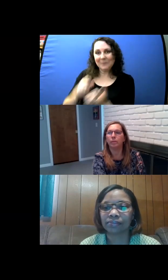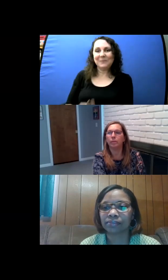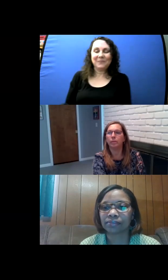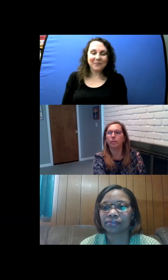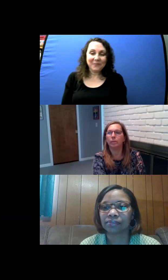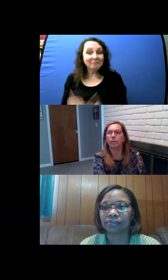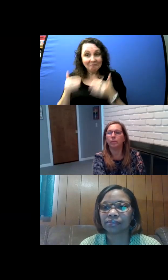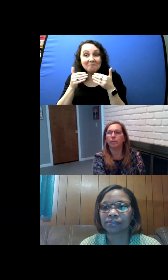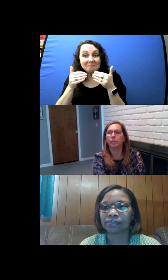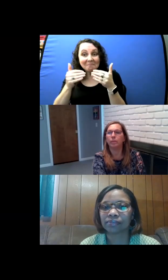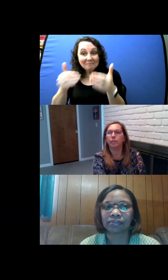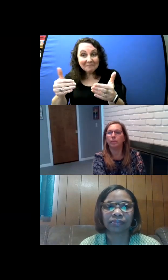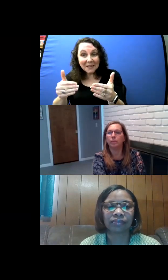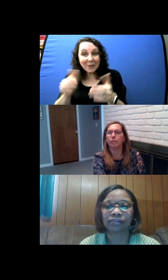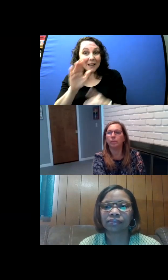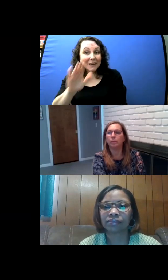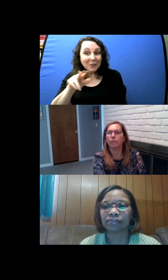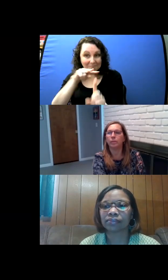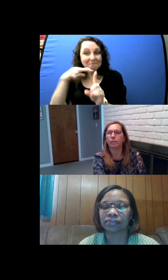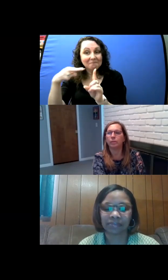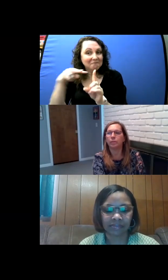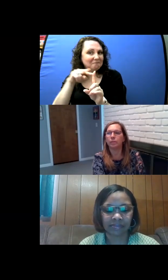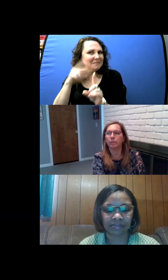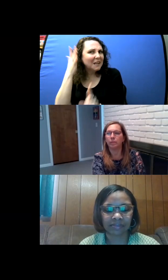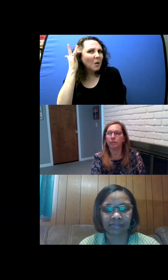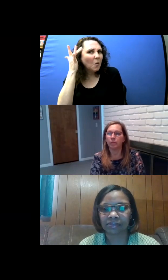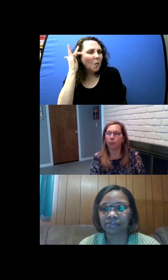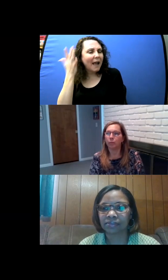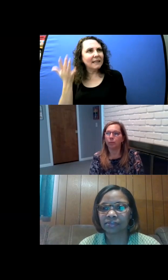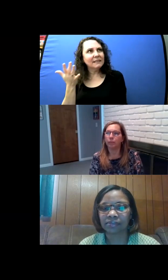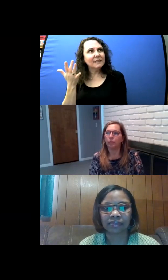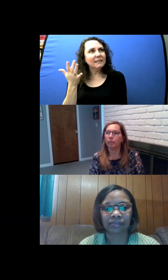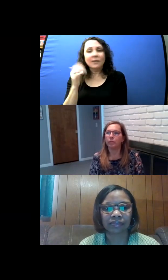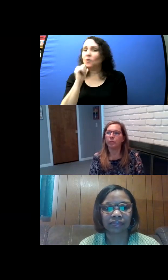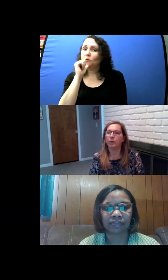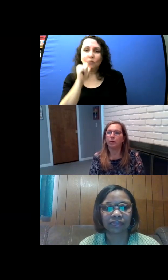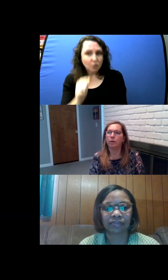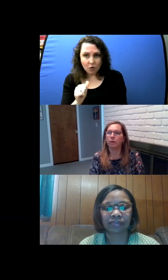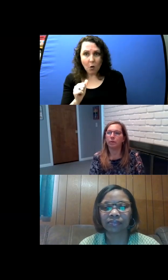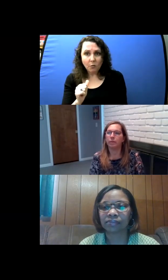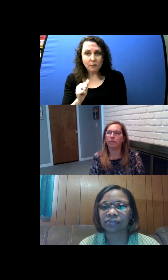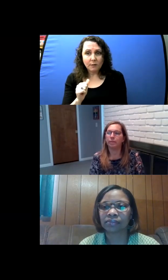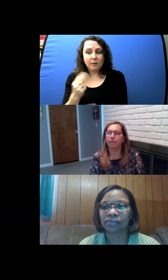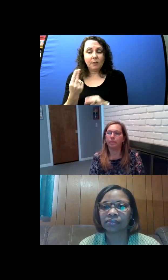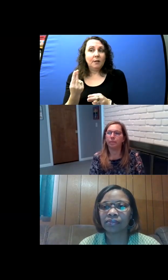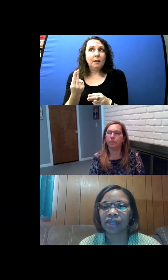You can go ahead and give us your perspective on why you choose, I think you choose not to do pre-employment drug